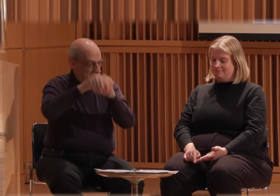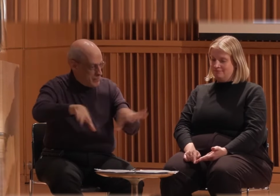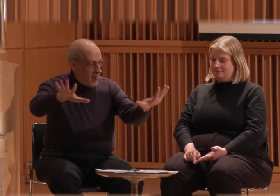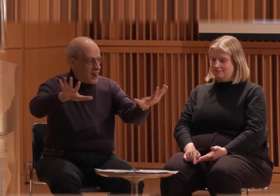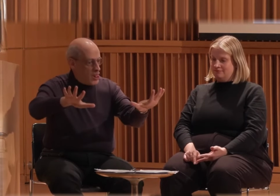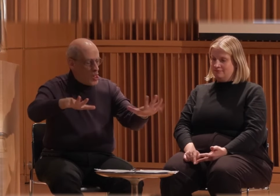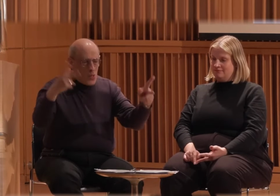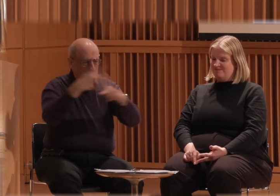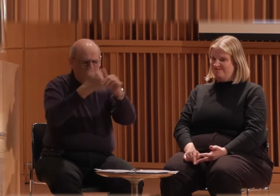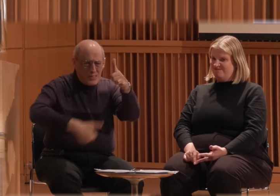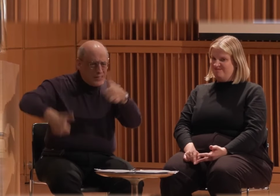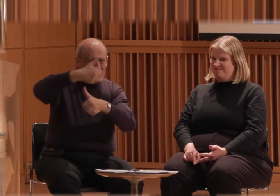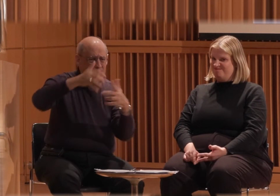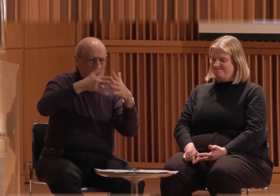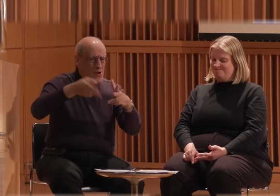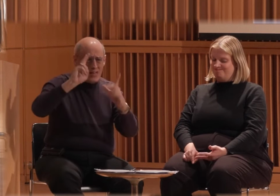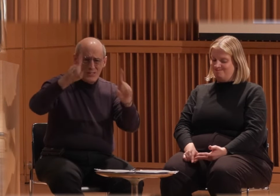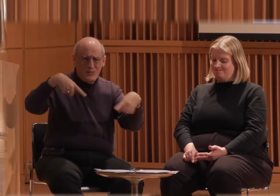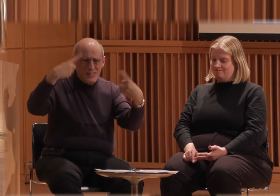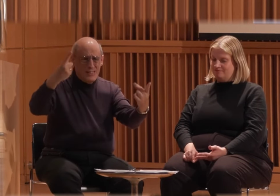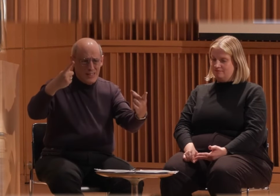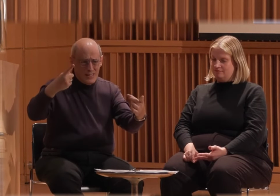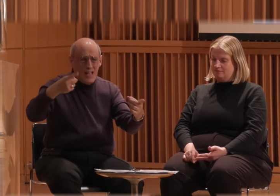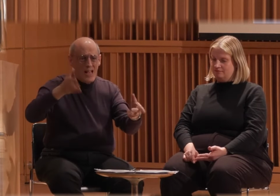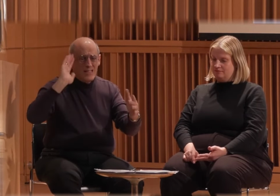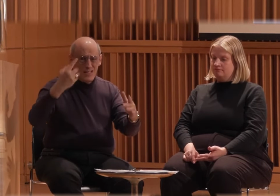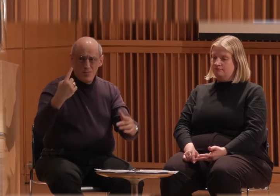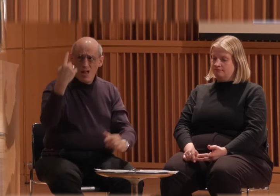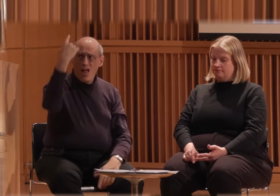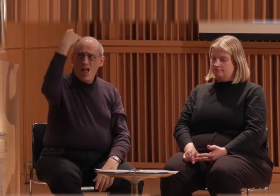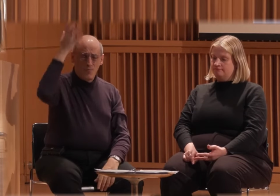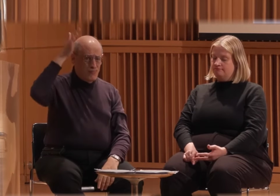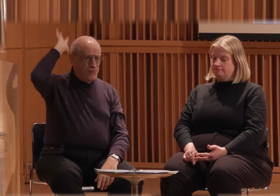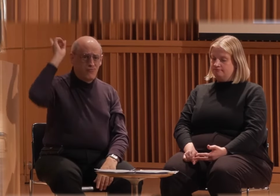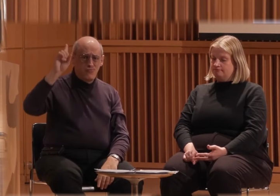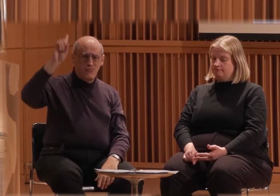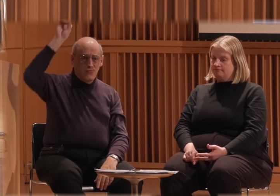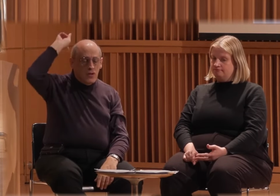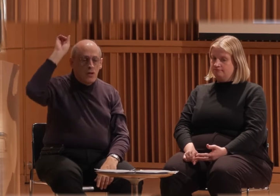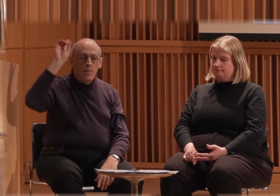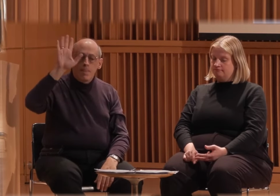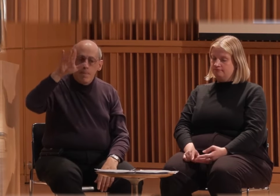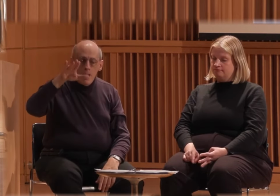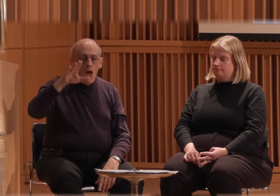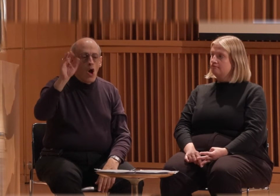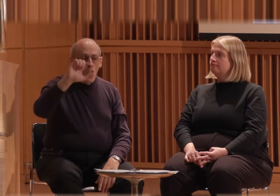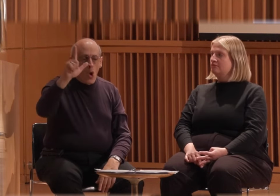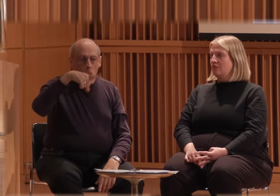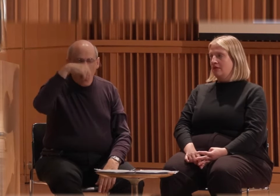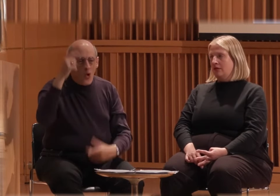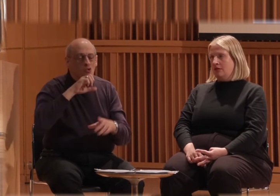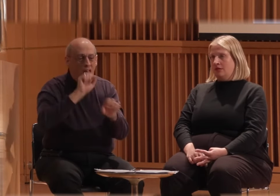worst oil spill in American history? It seems pretty distant, right? There was a coal ash spill in